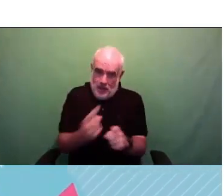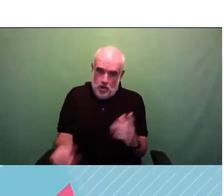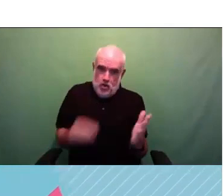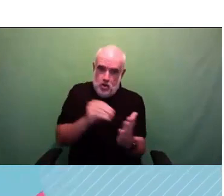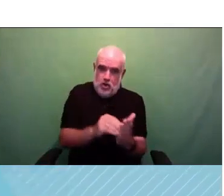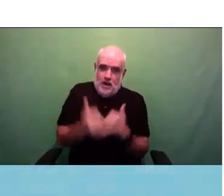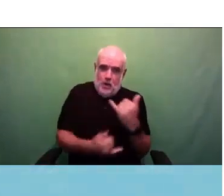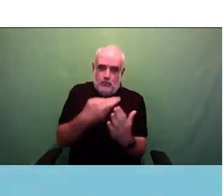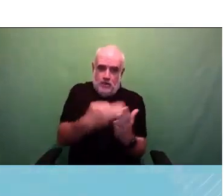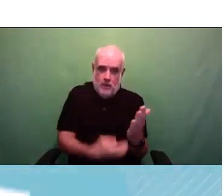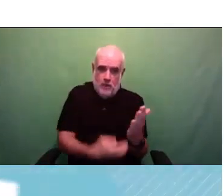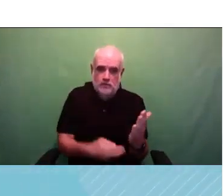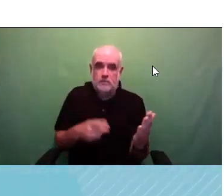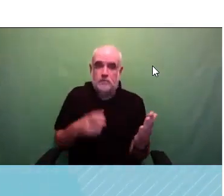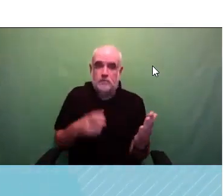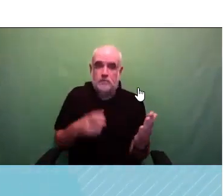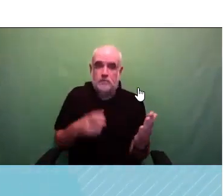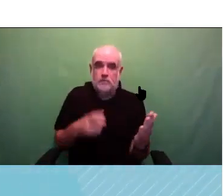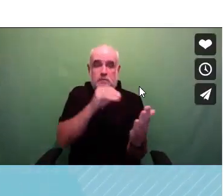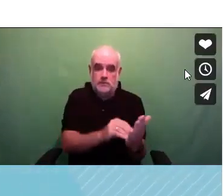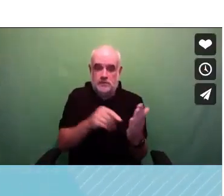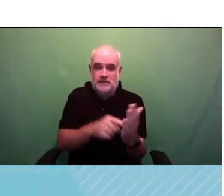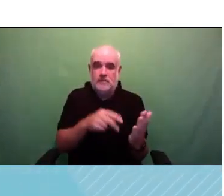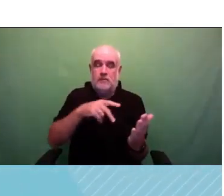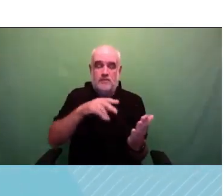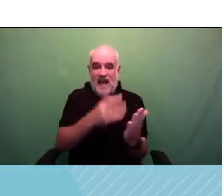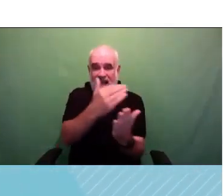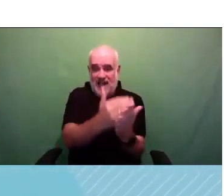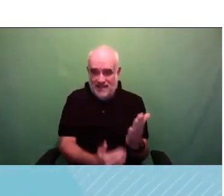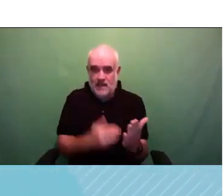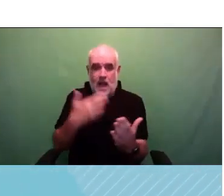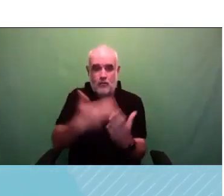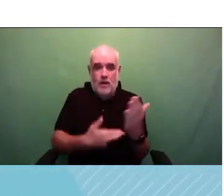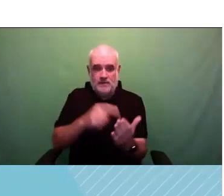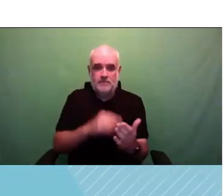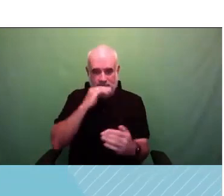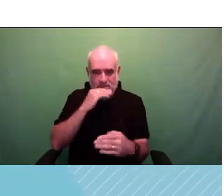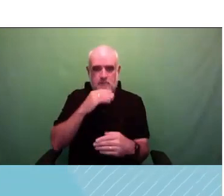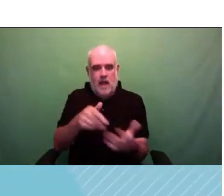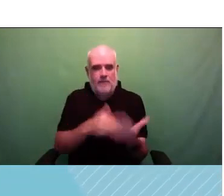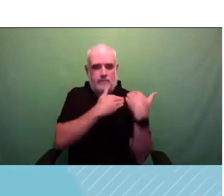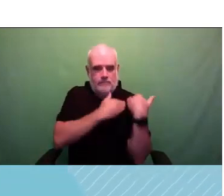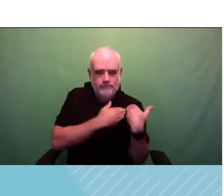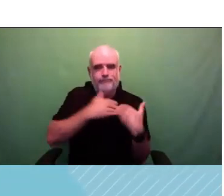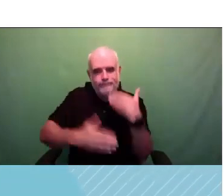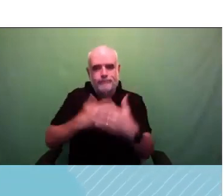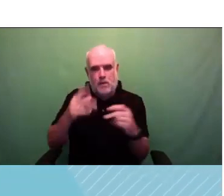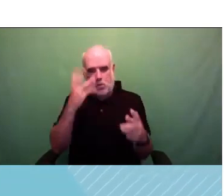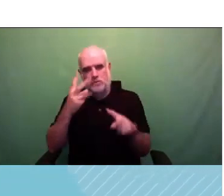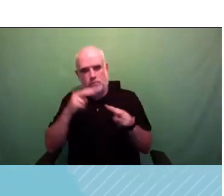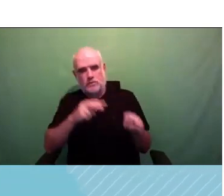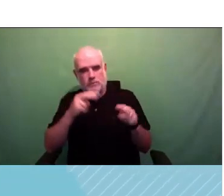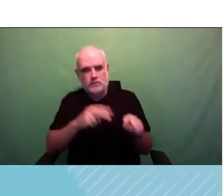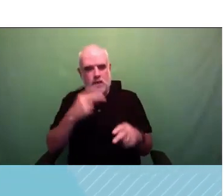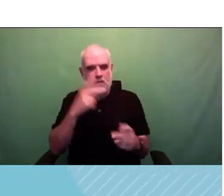annual report. Integrating the duty into your strategic plan and annual report means that it is an ongoing obligation that must